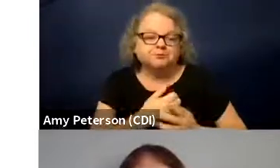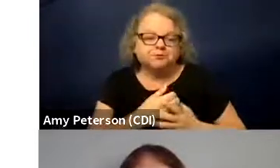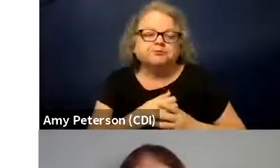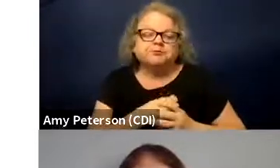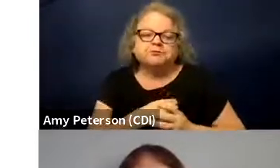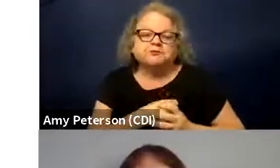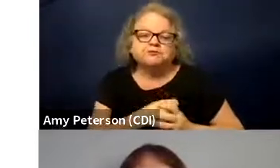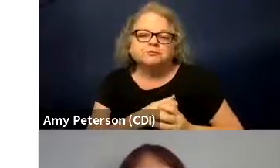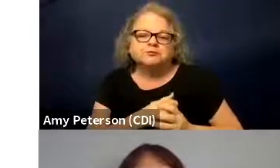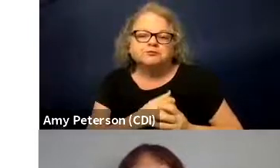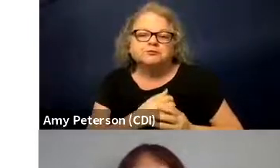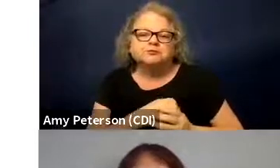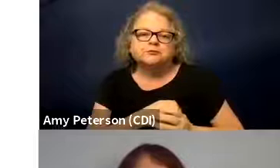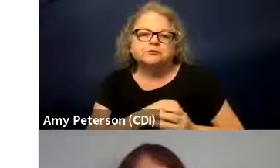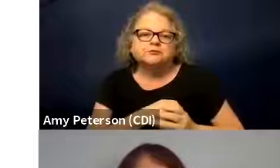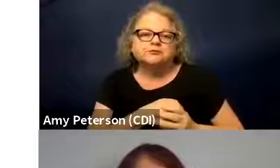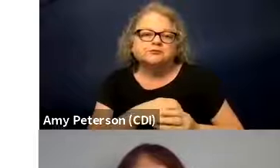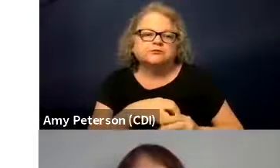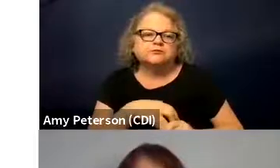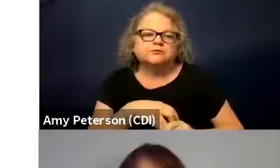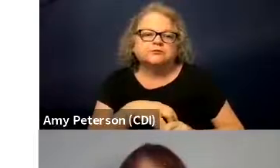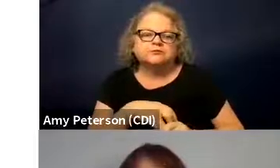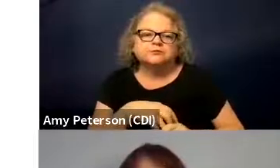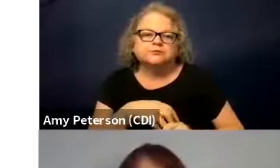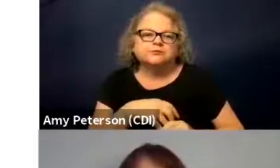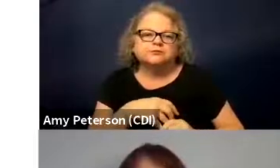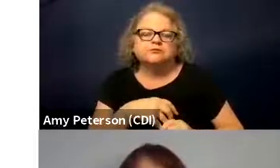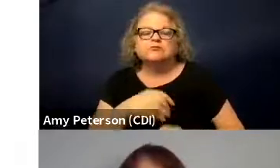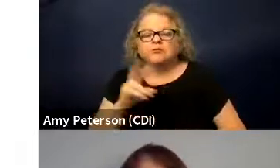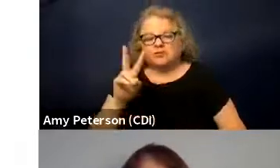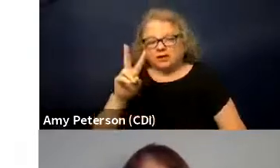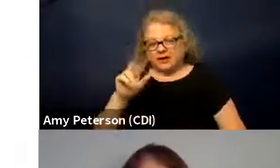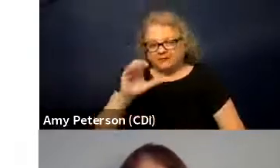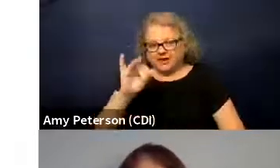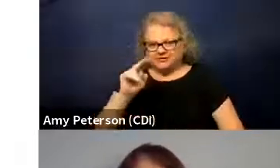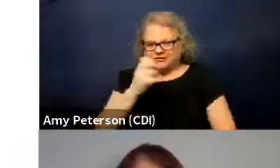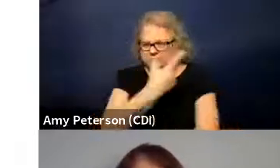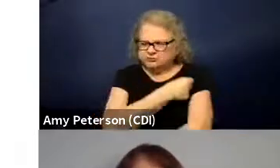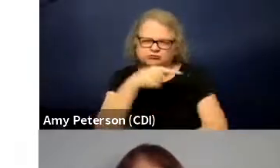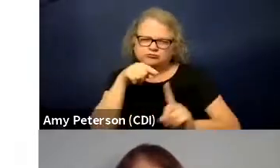Let's talk a little bit about how vaccines work.